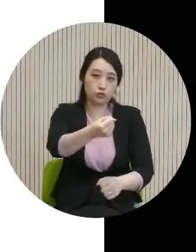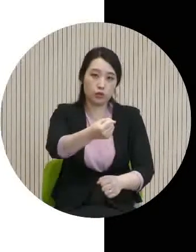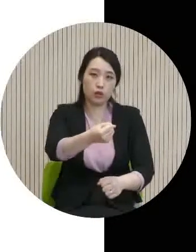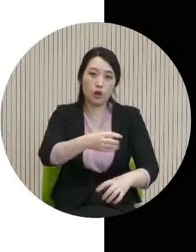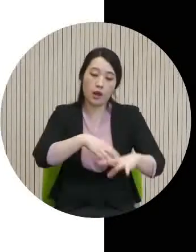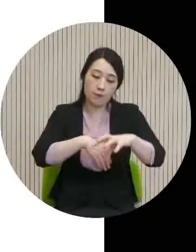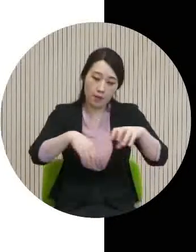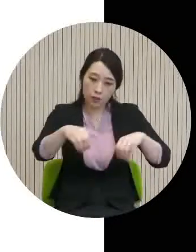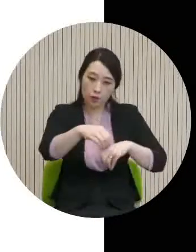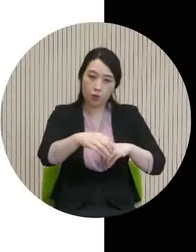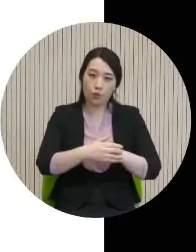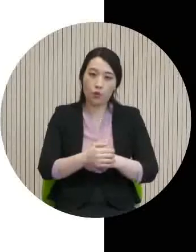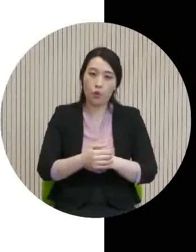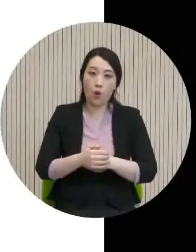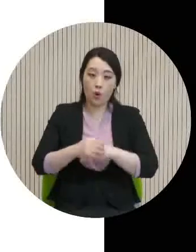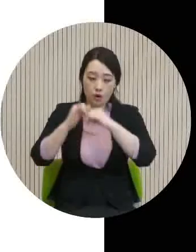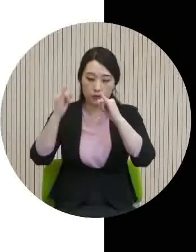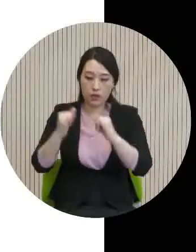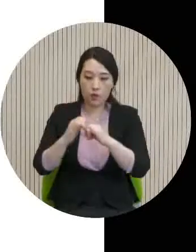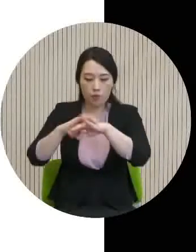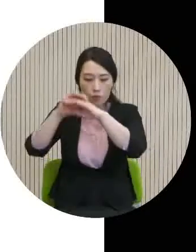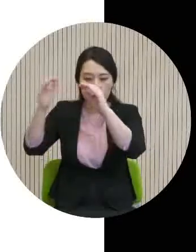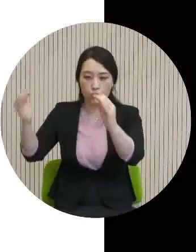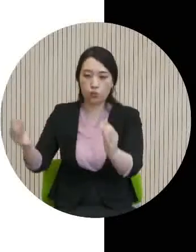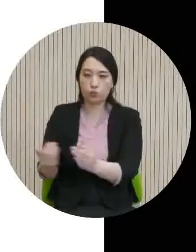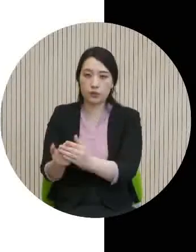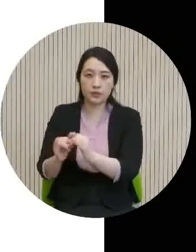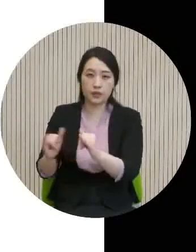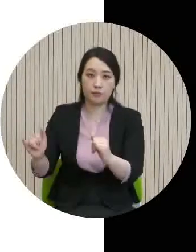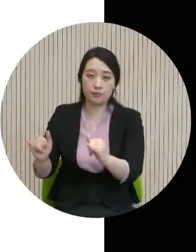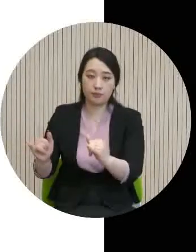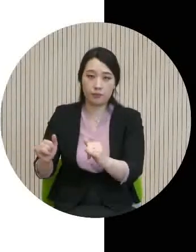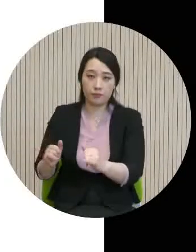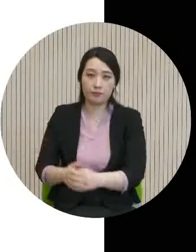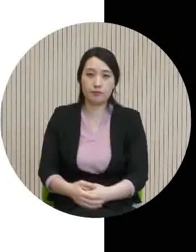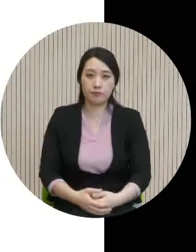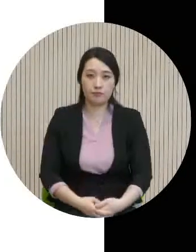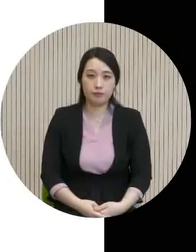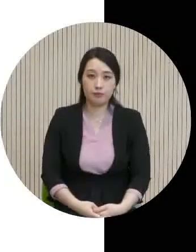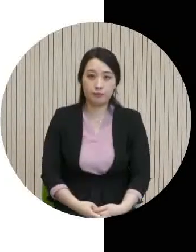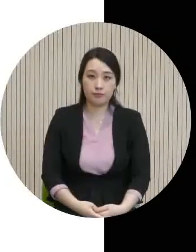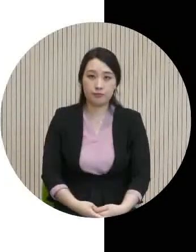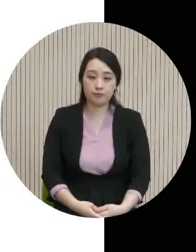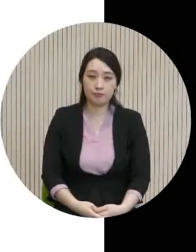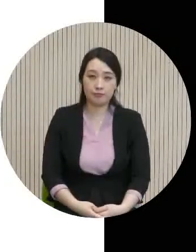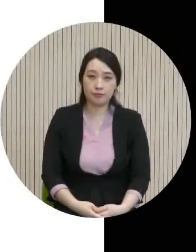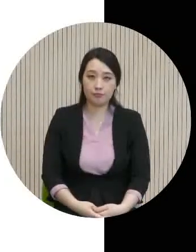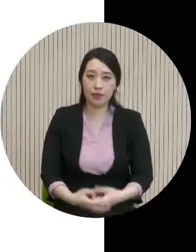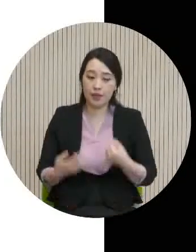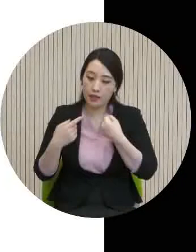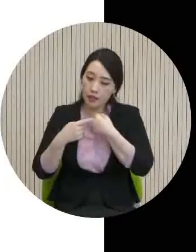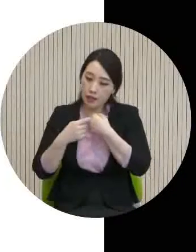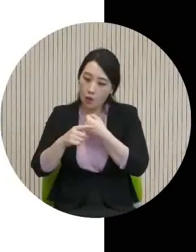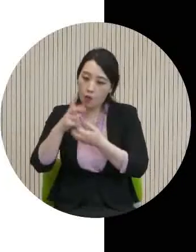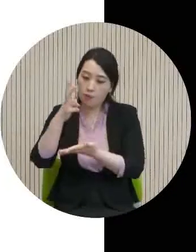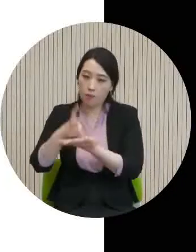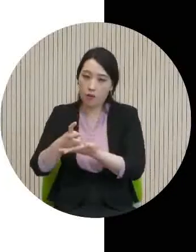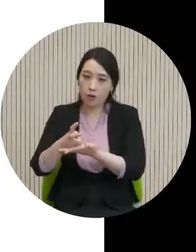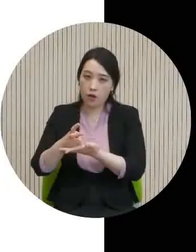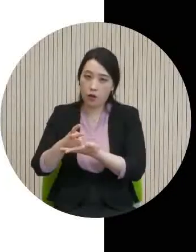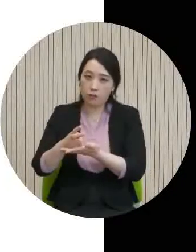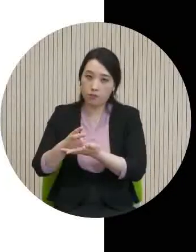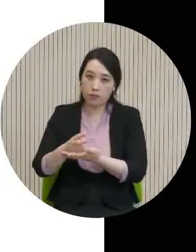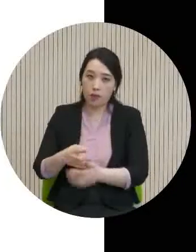society at large has some exceptions to allow use of the copyrighted materials,